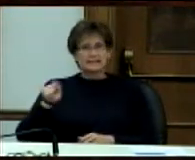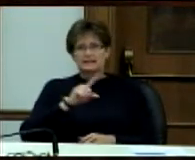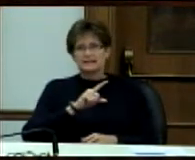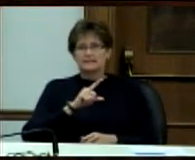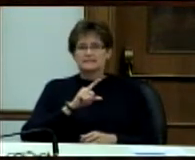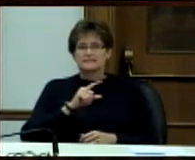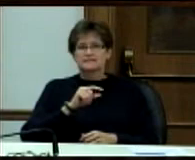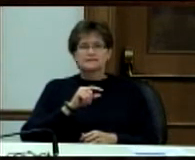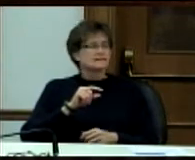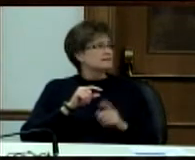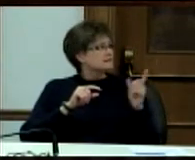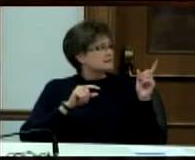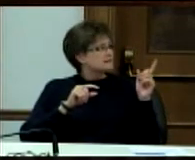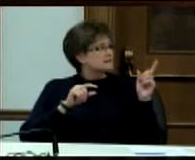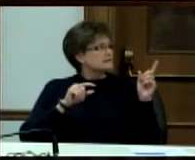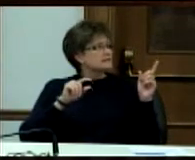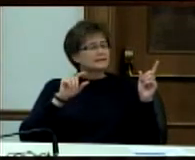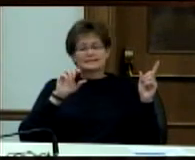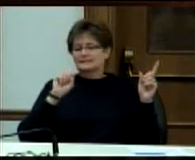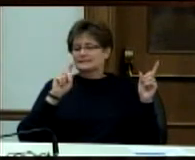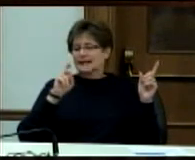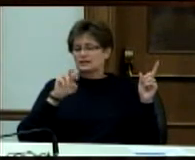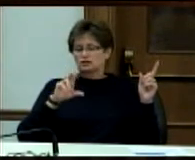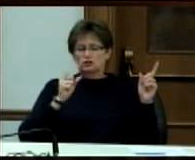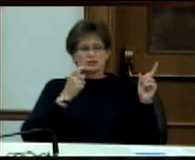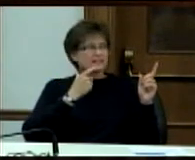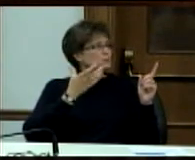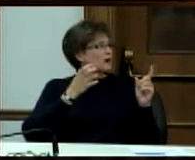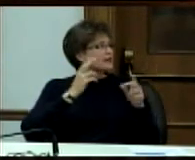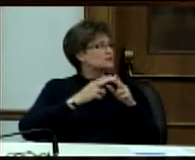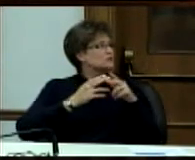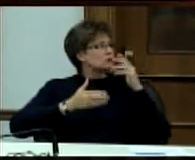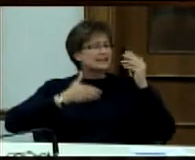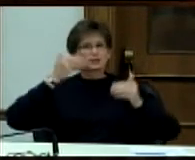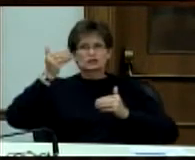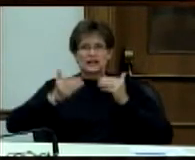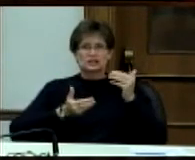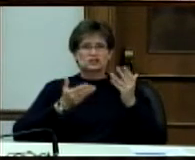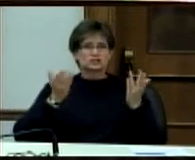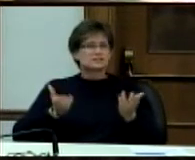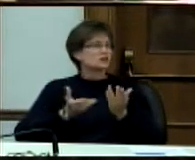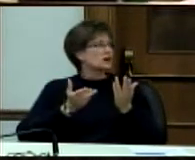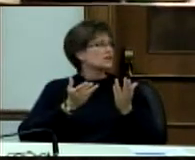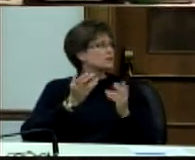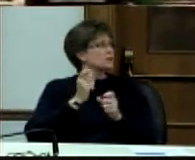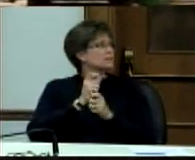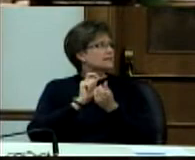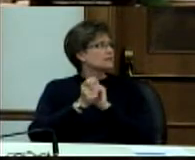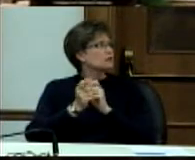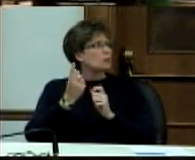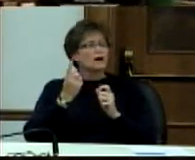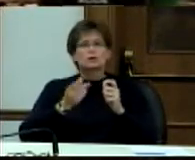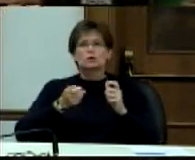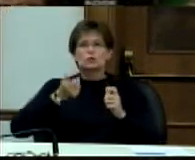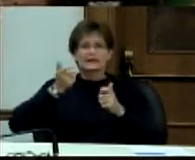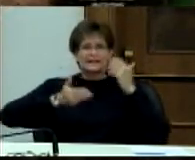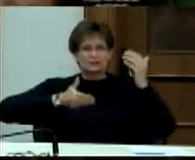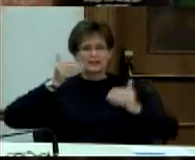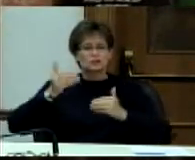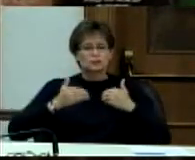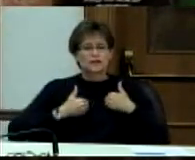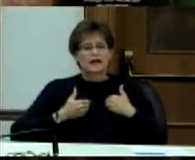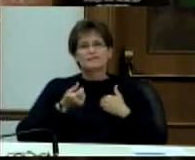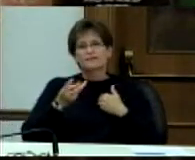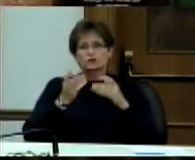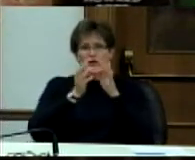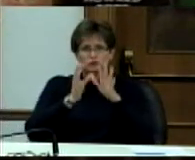Any, Just do you one want me to make introduction. that correction right now? No, I think we can make that correction, but just one quick introduction